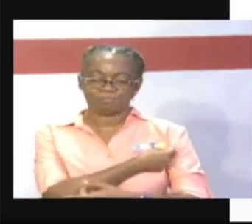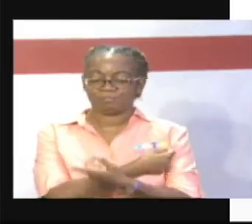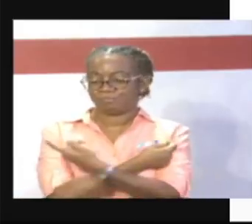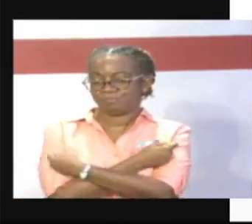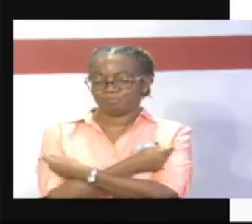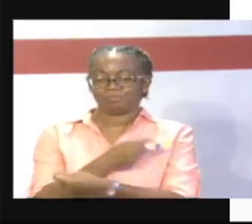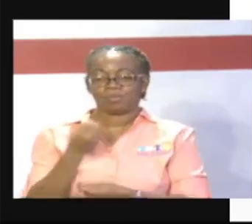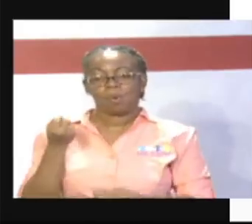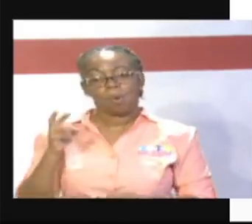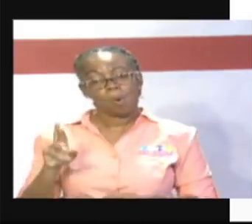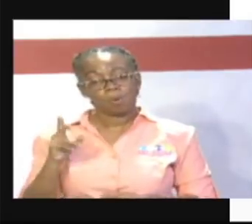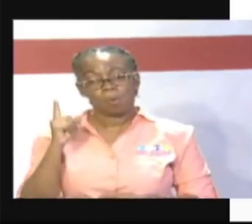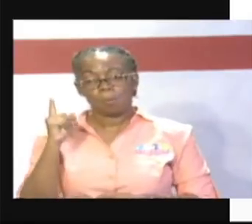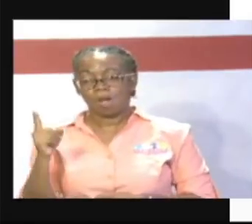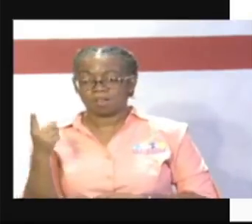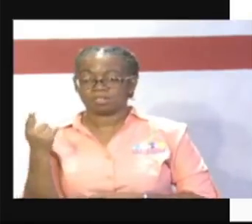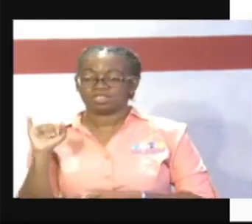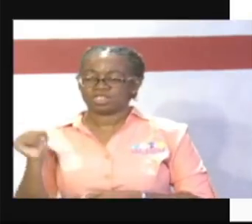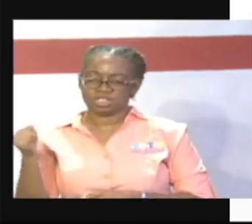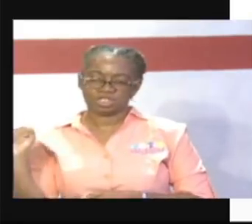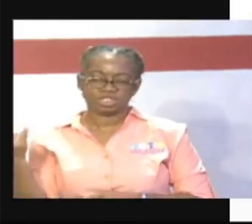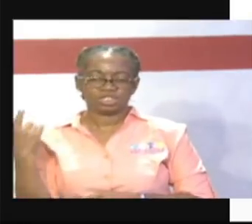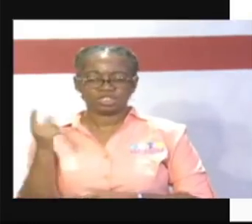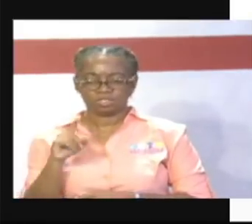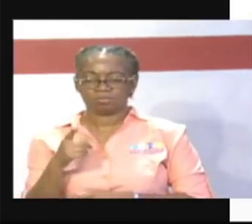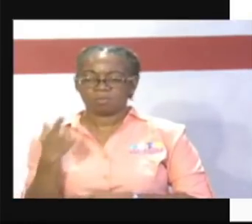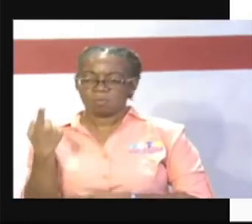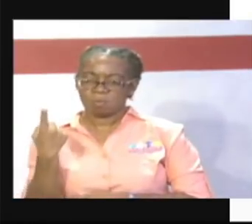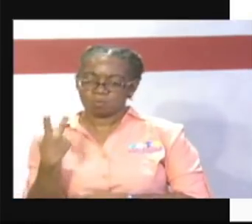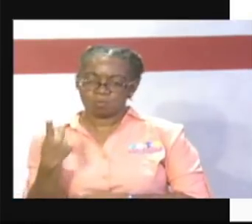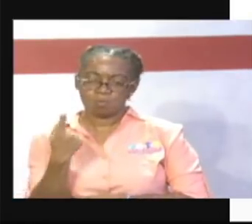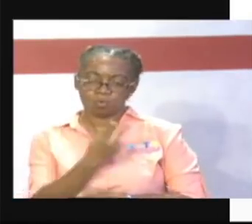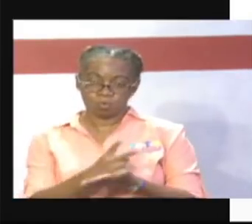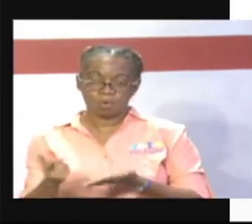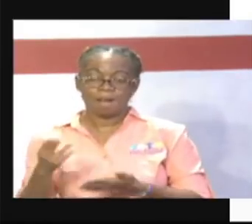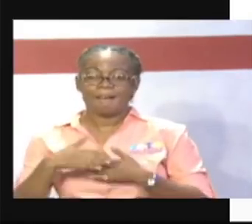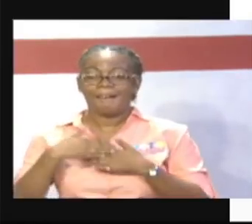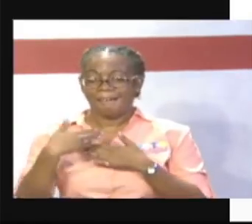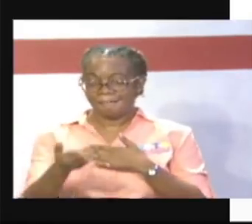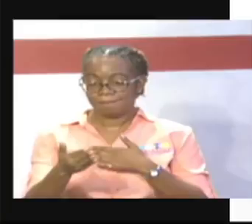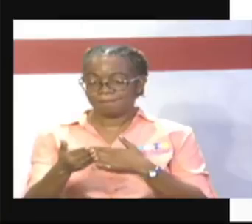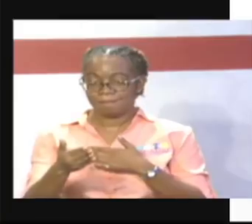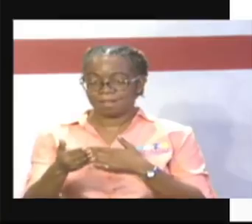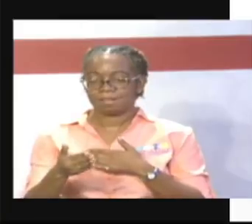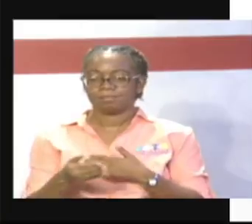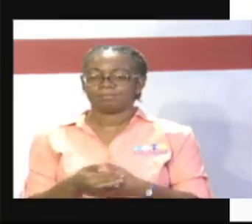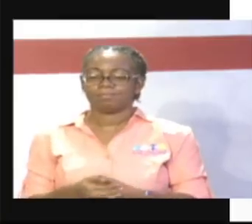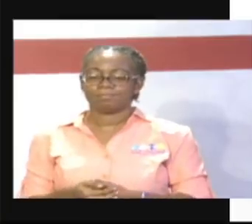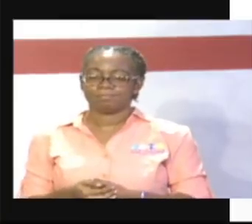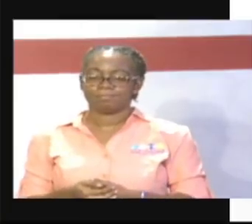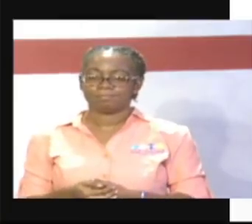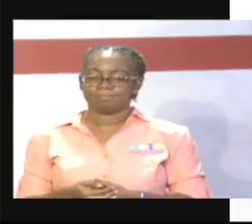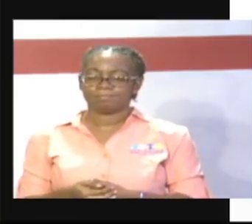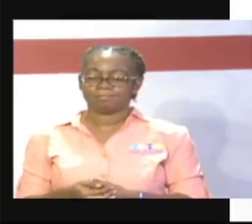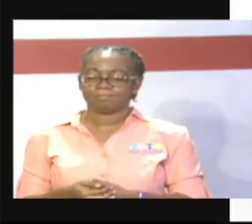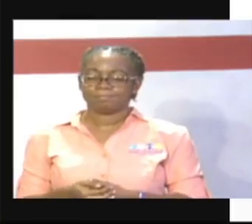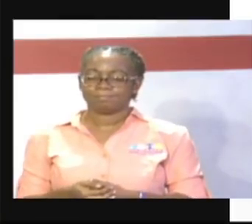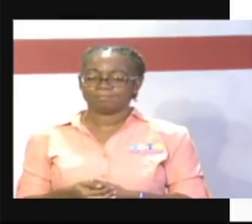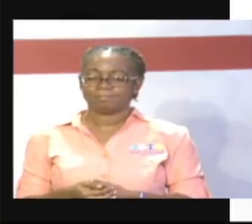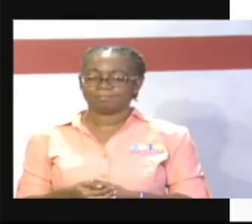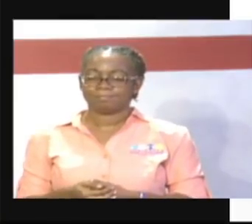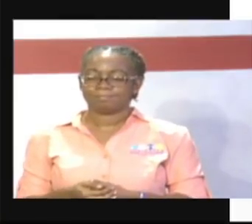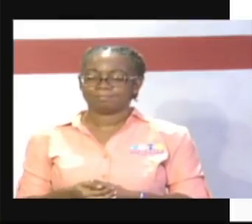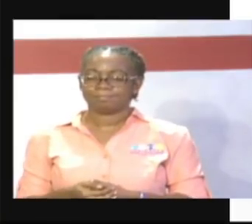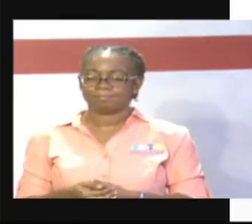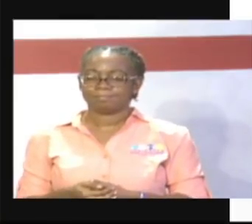regime, and there's a 2-week period, or if there is a 2-week period subsequent to the second dose